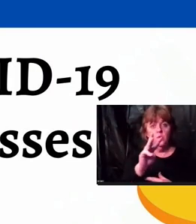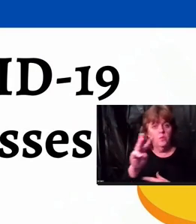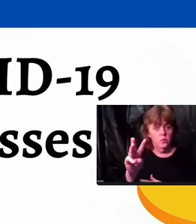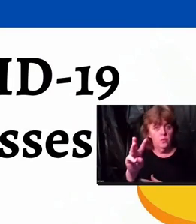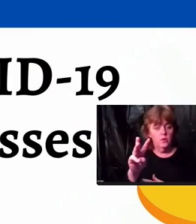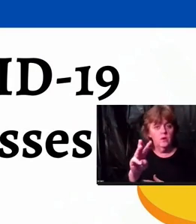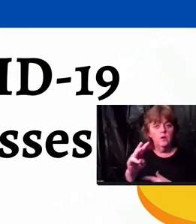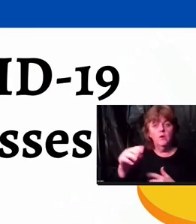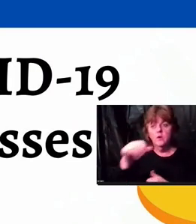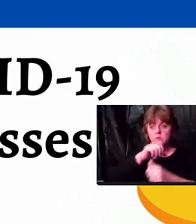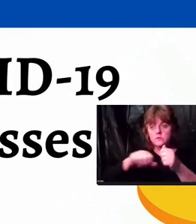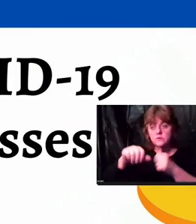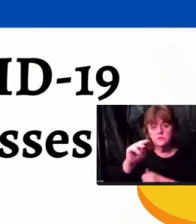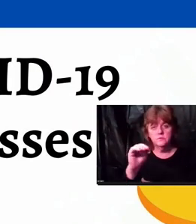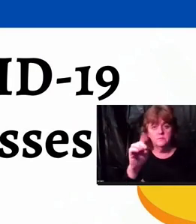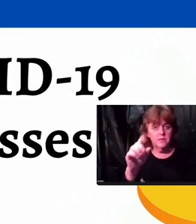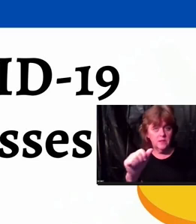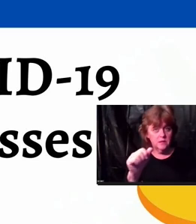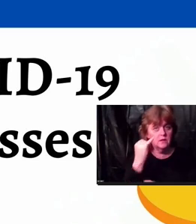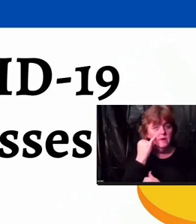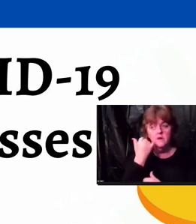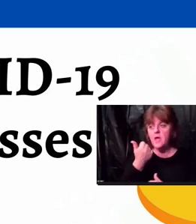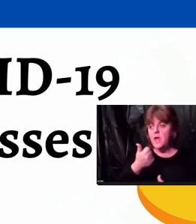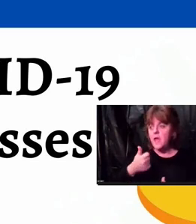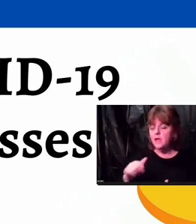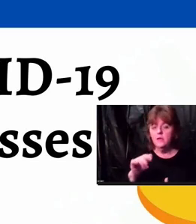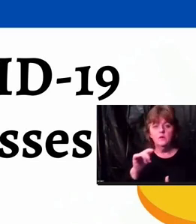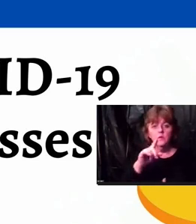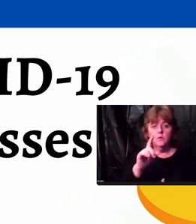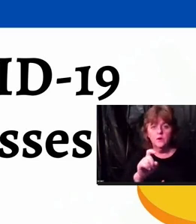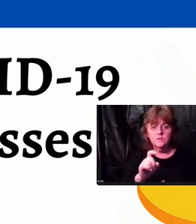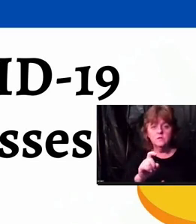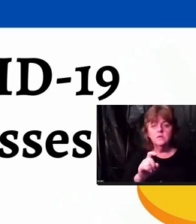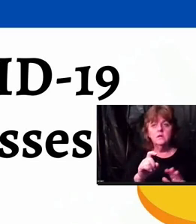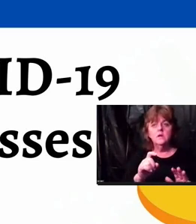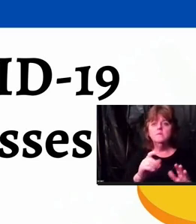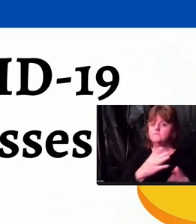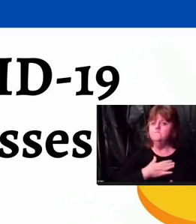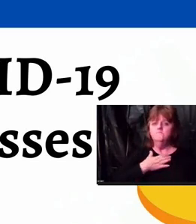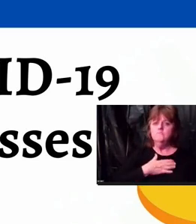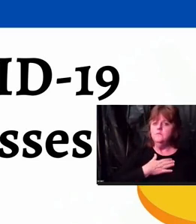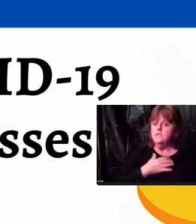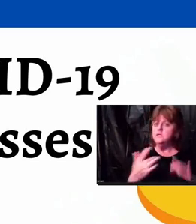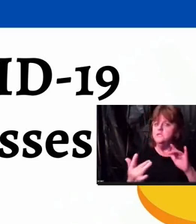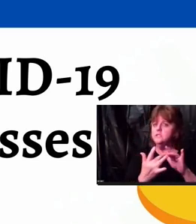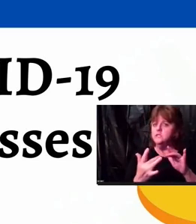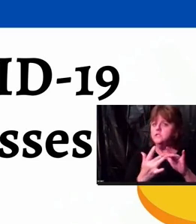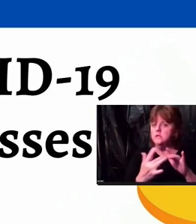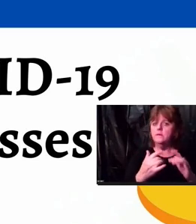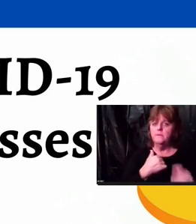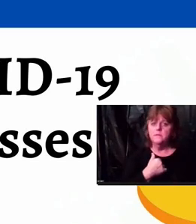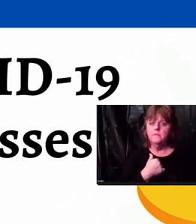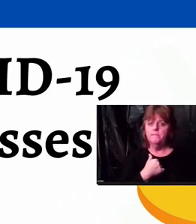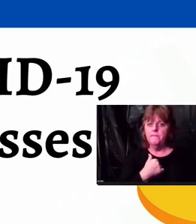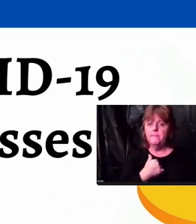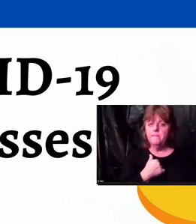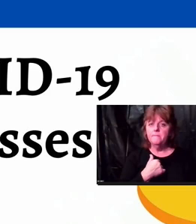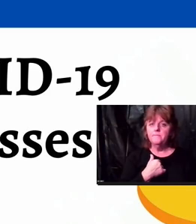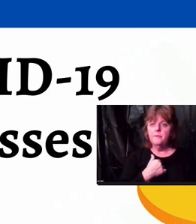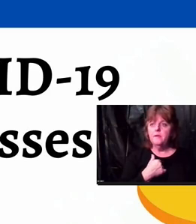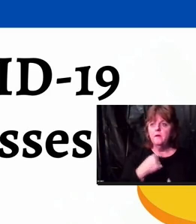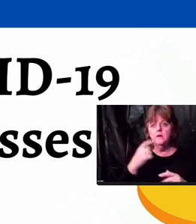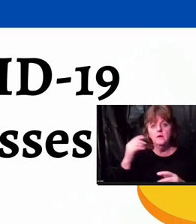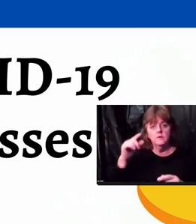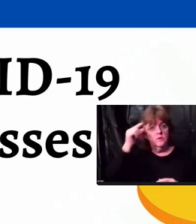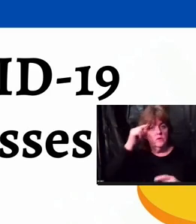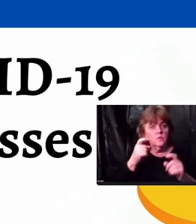social media pages. If you have any questions, please do not hesitate to contact me. The grants are up